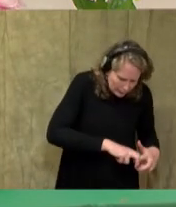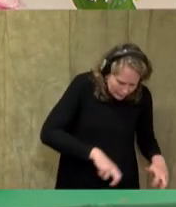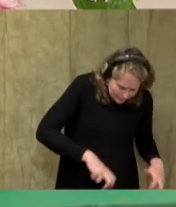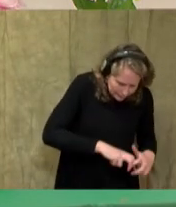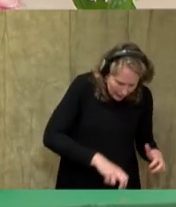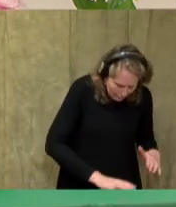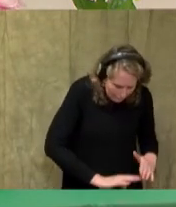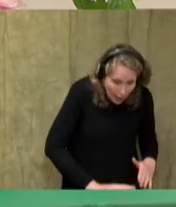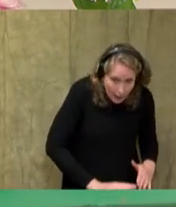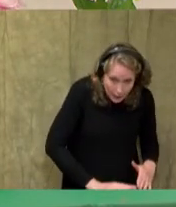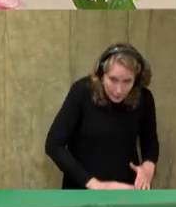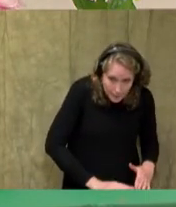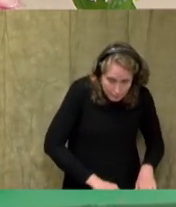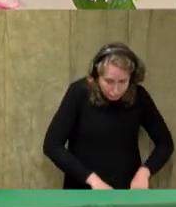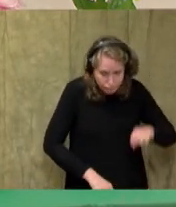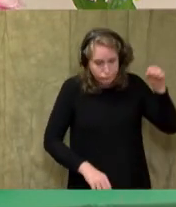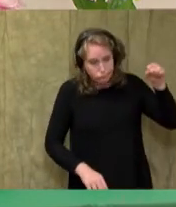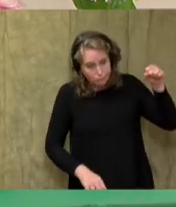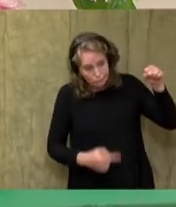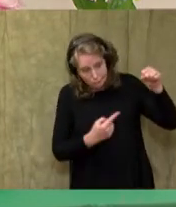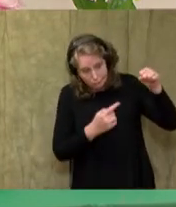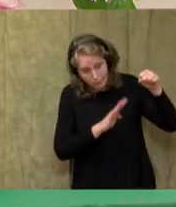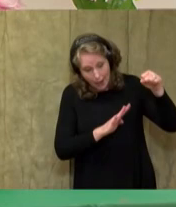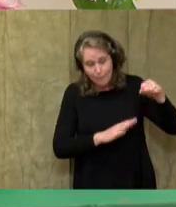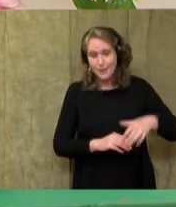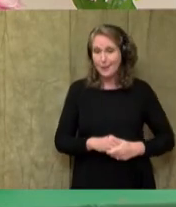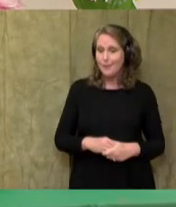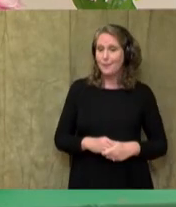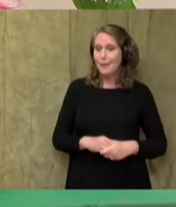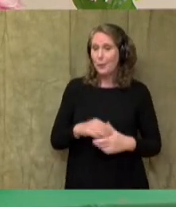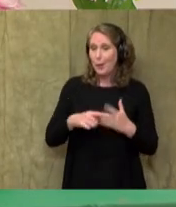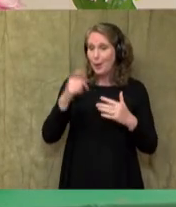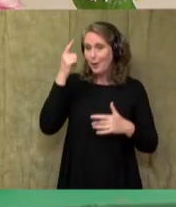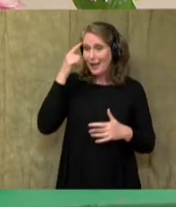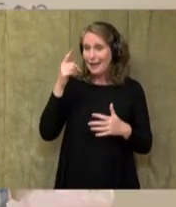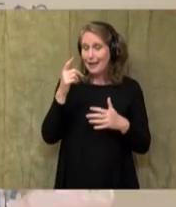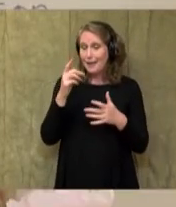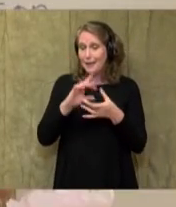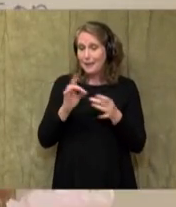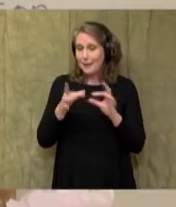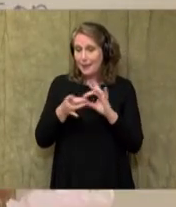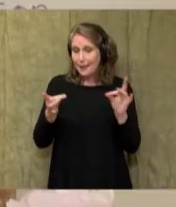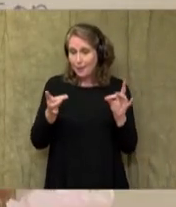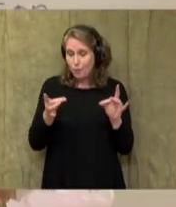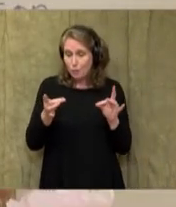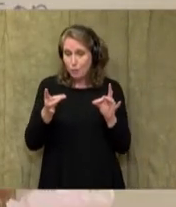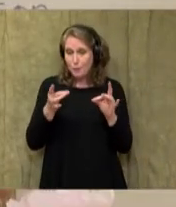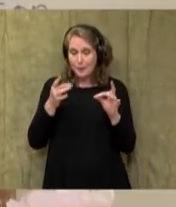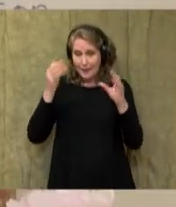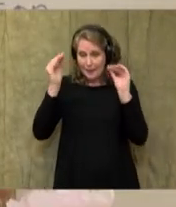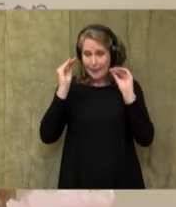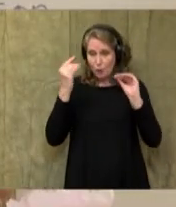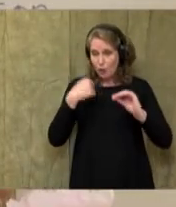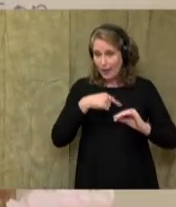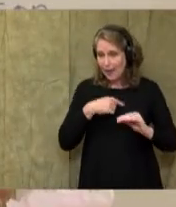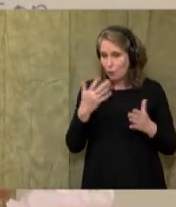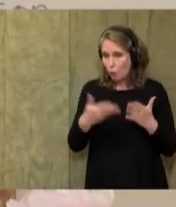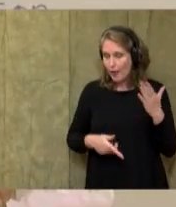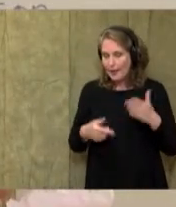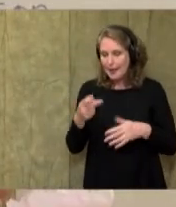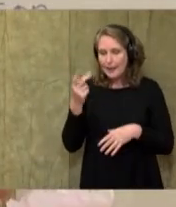bottoms. All right, what do you think? See if what you are